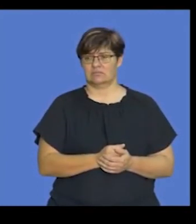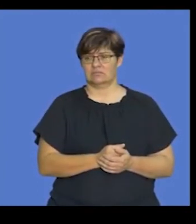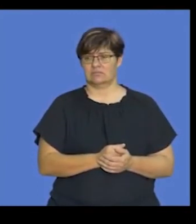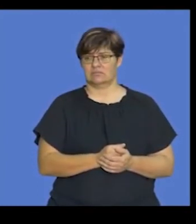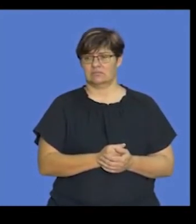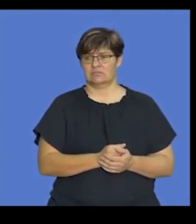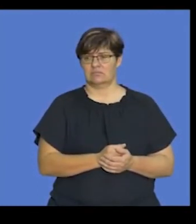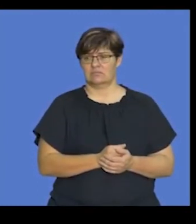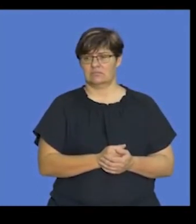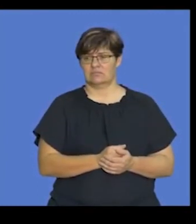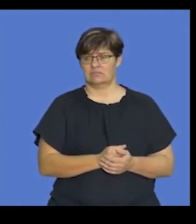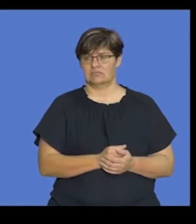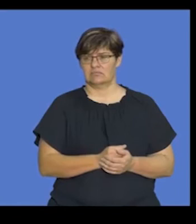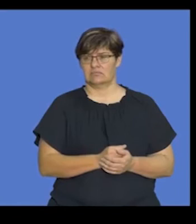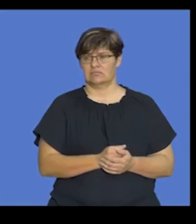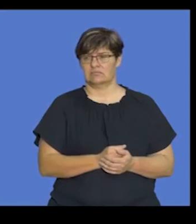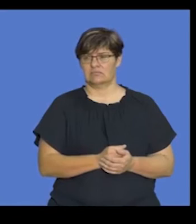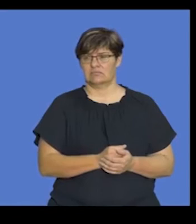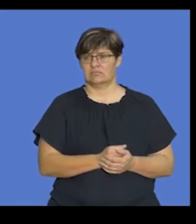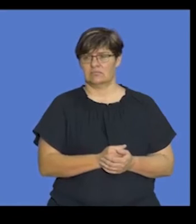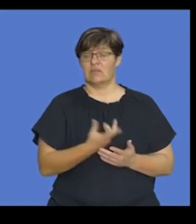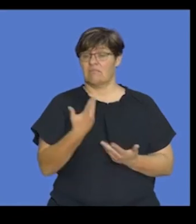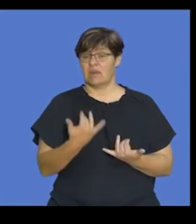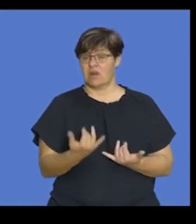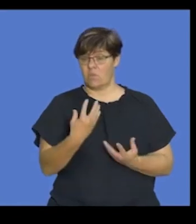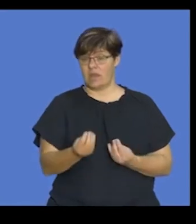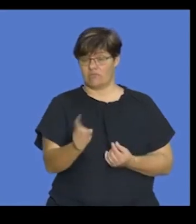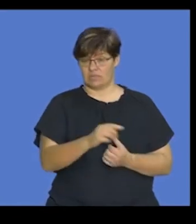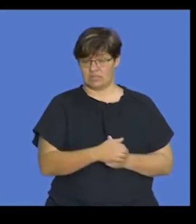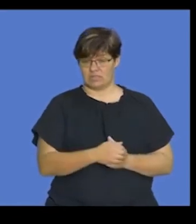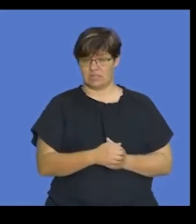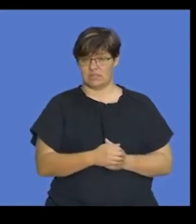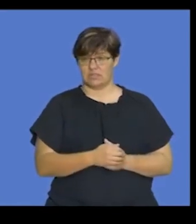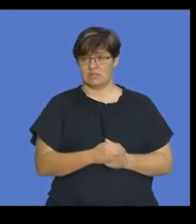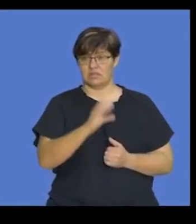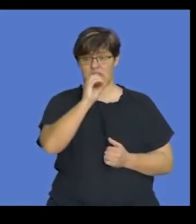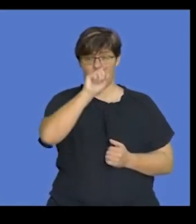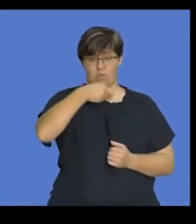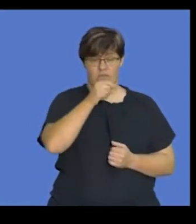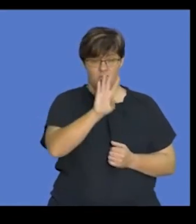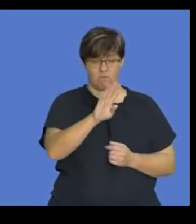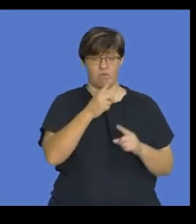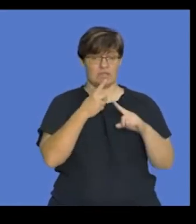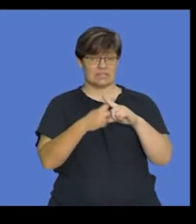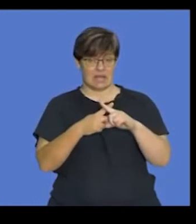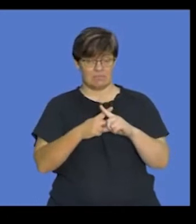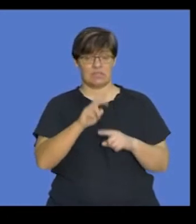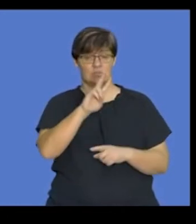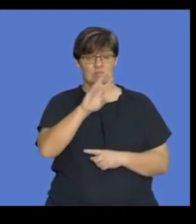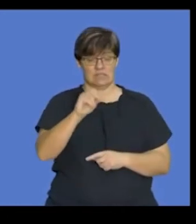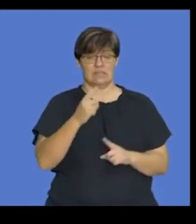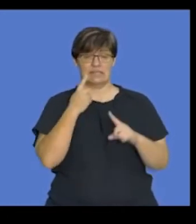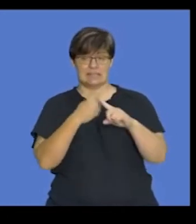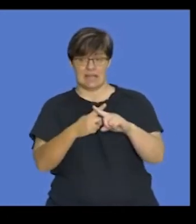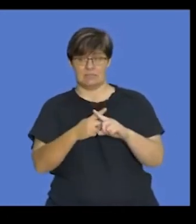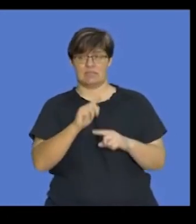on the side. So here, we've got 0.4 times by 20 times